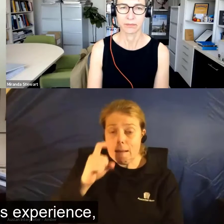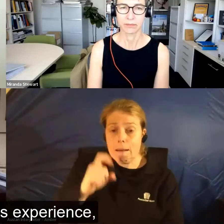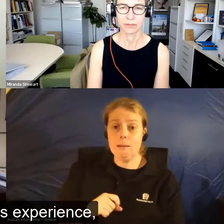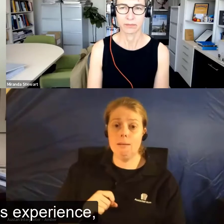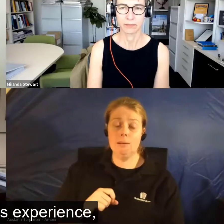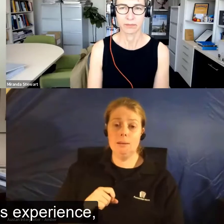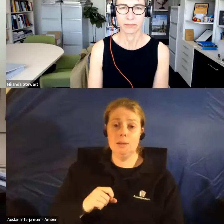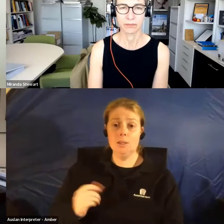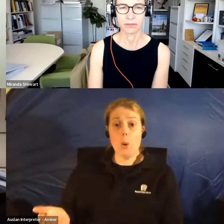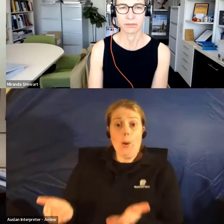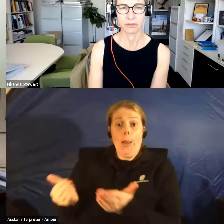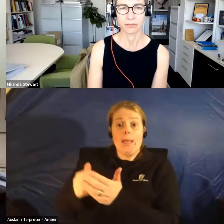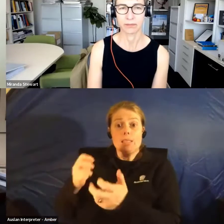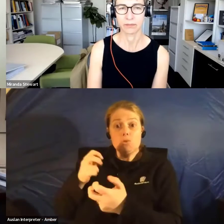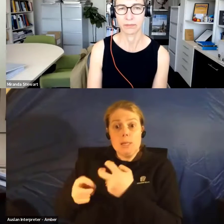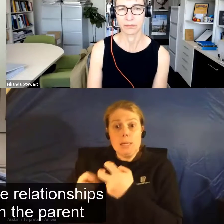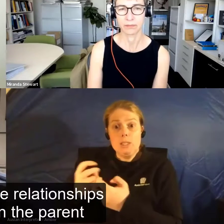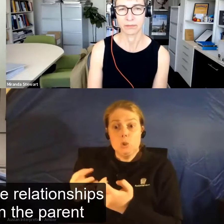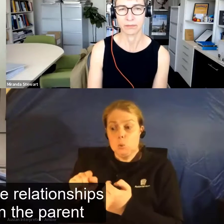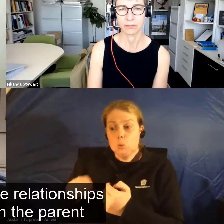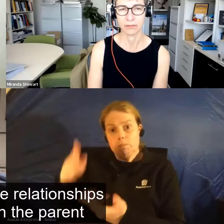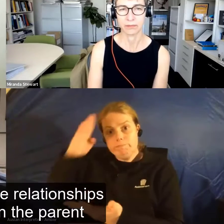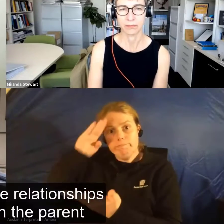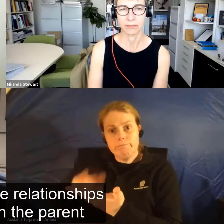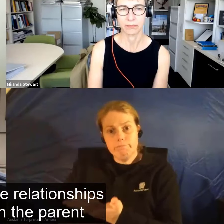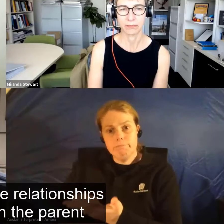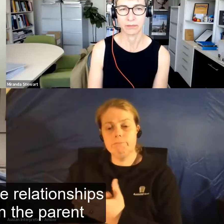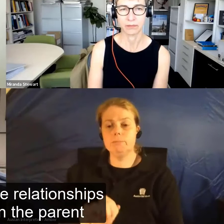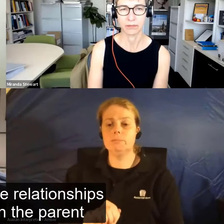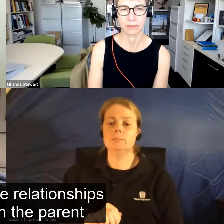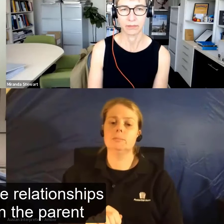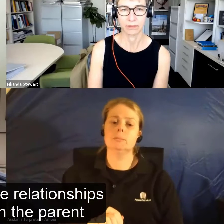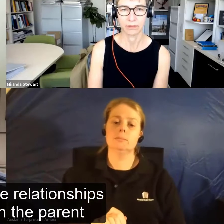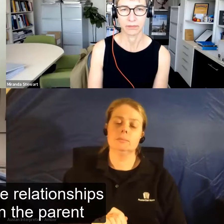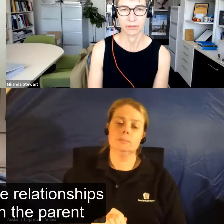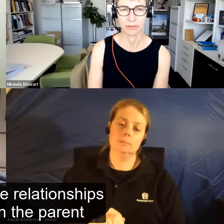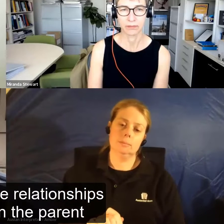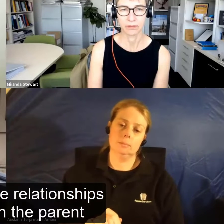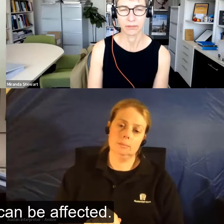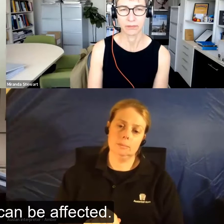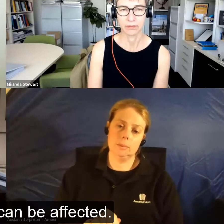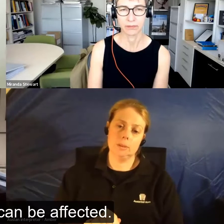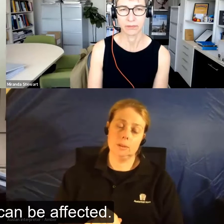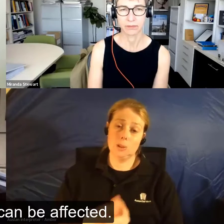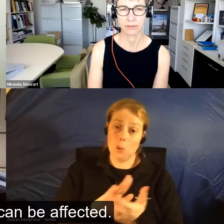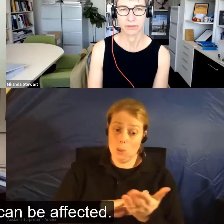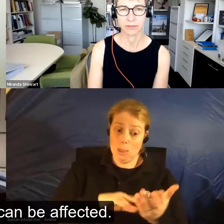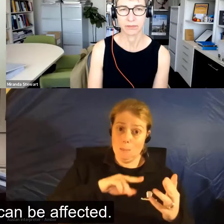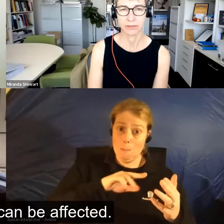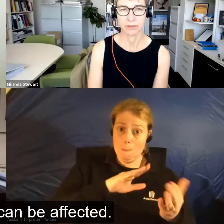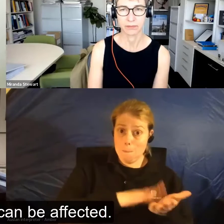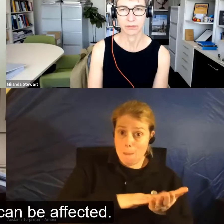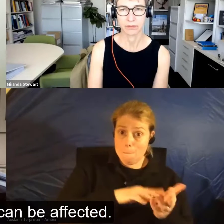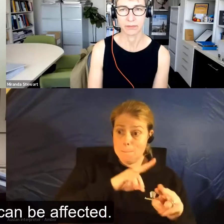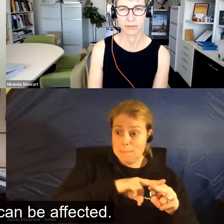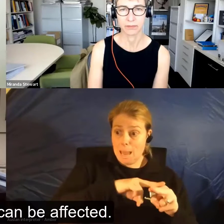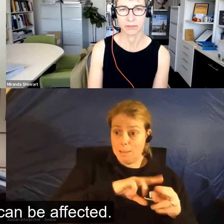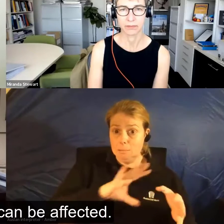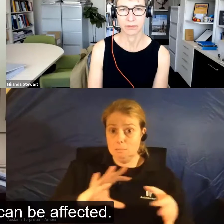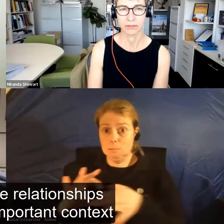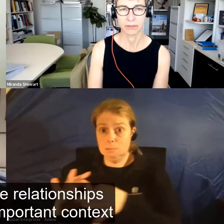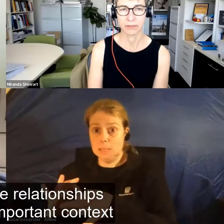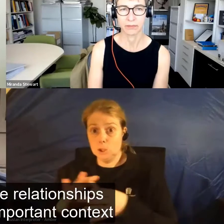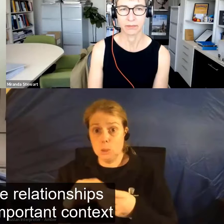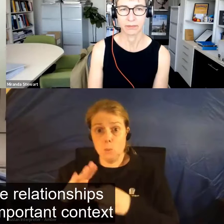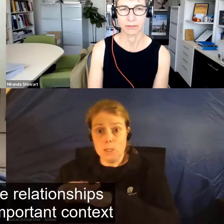kids experience. And it really, the relationships between the parent and the child can be